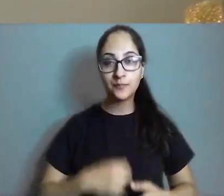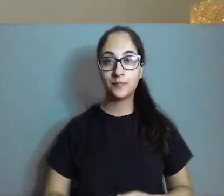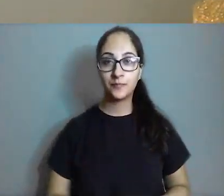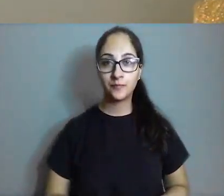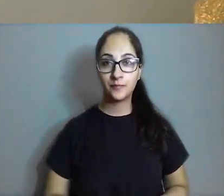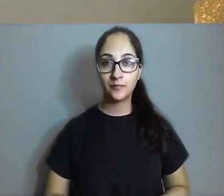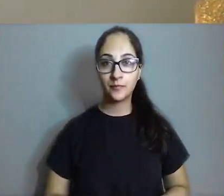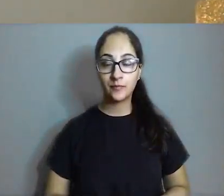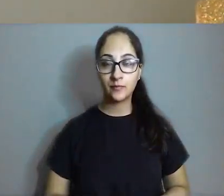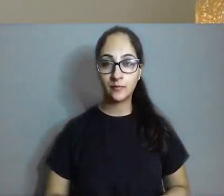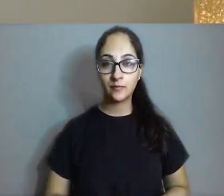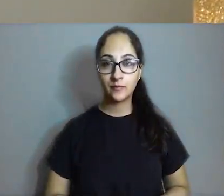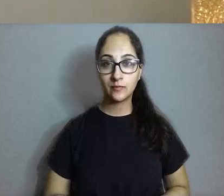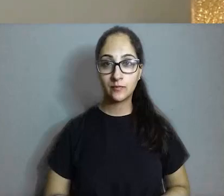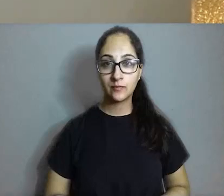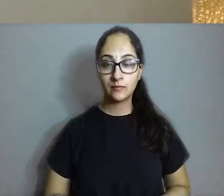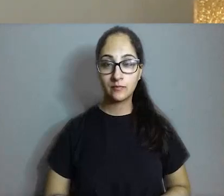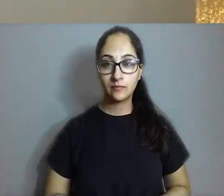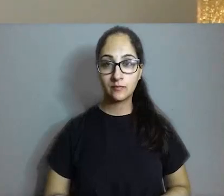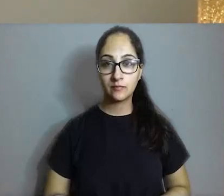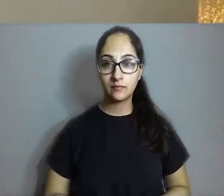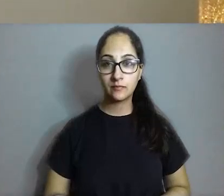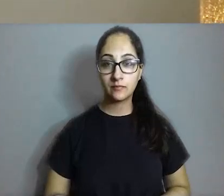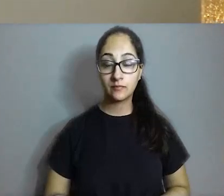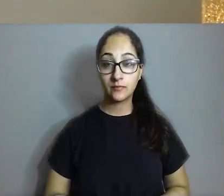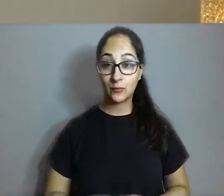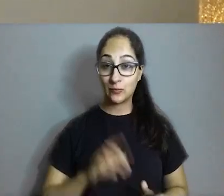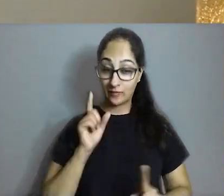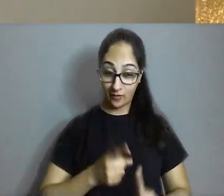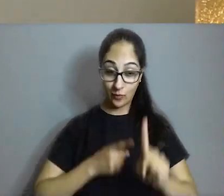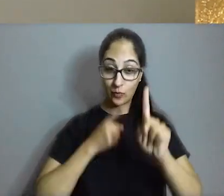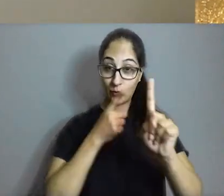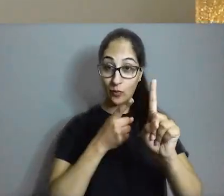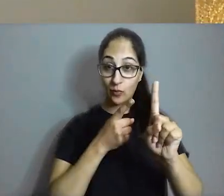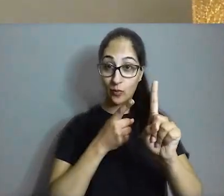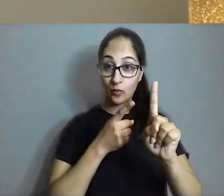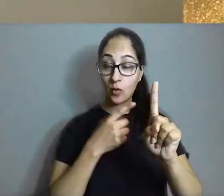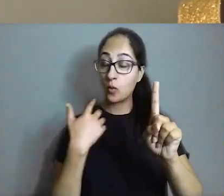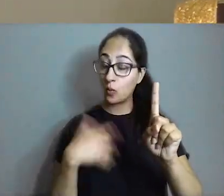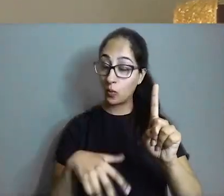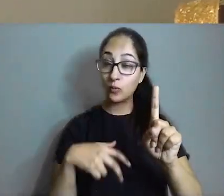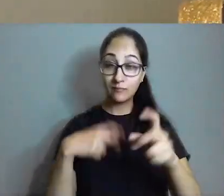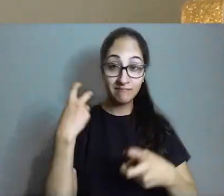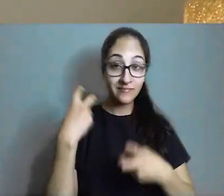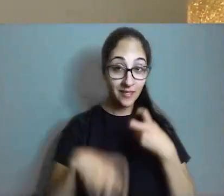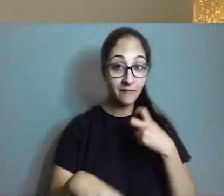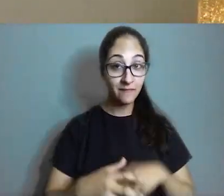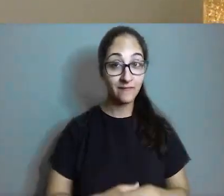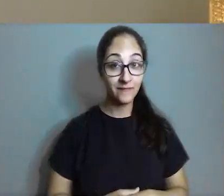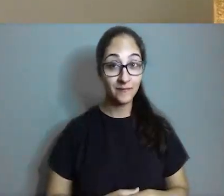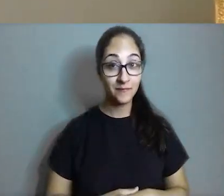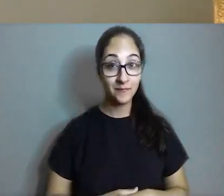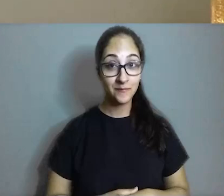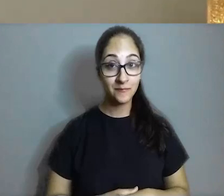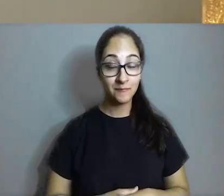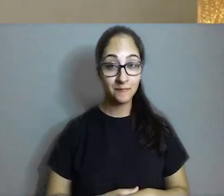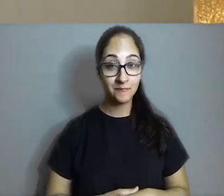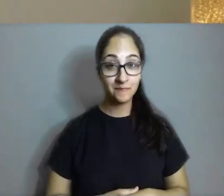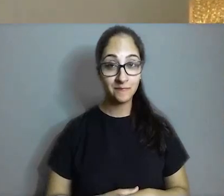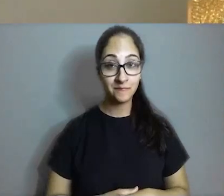that musical expression. It just seemed and is an insurmountable